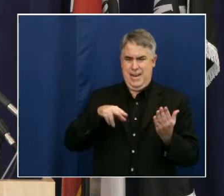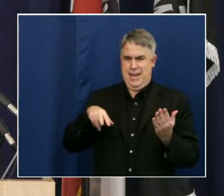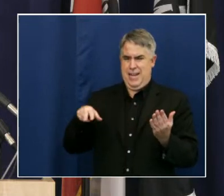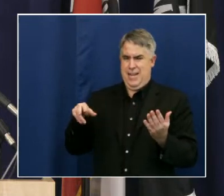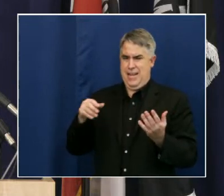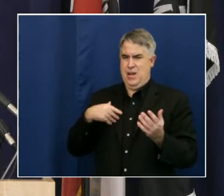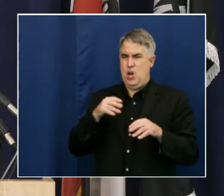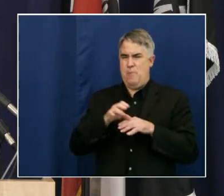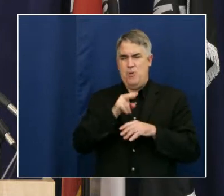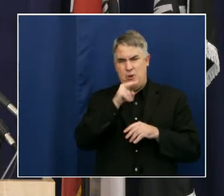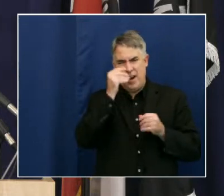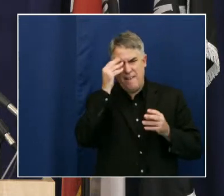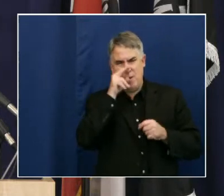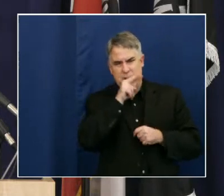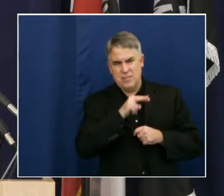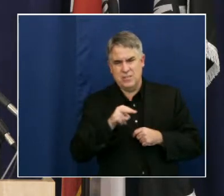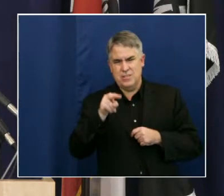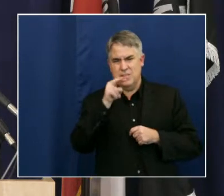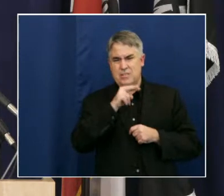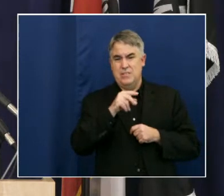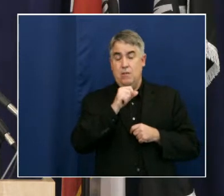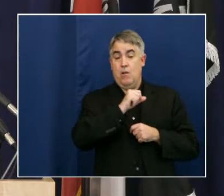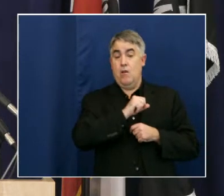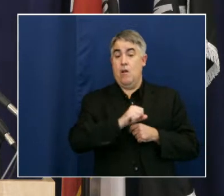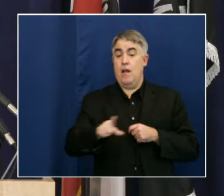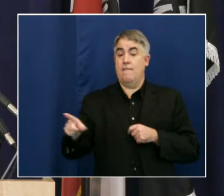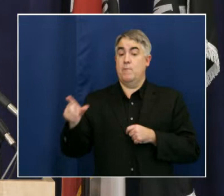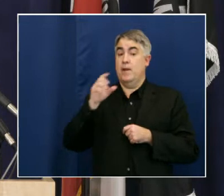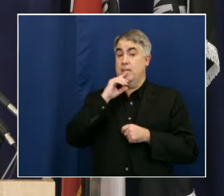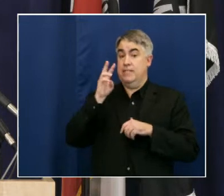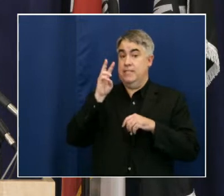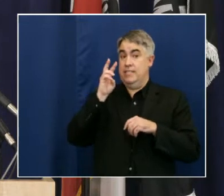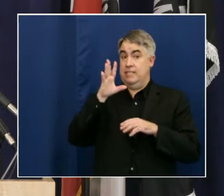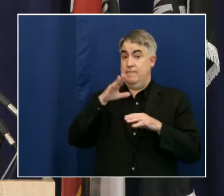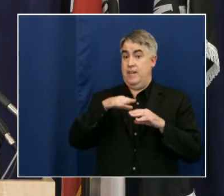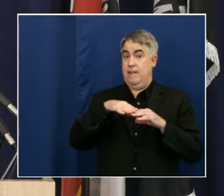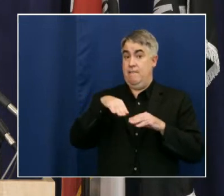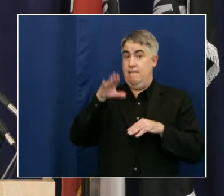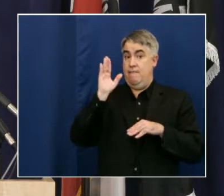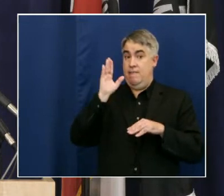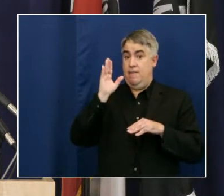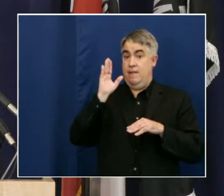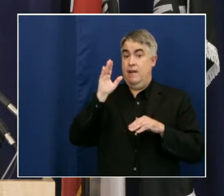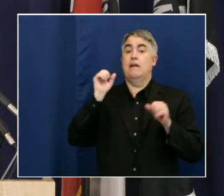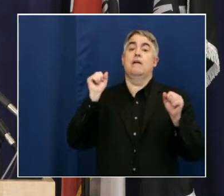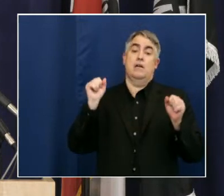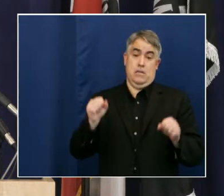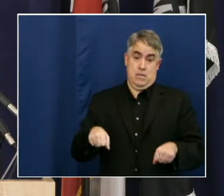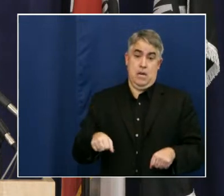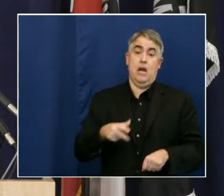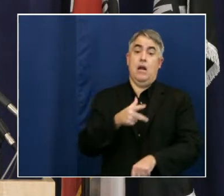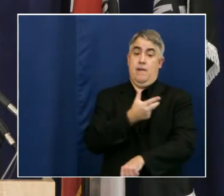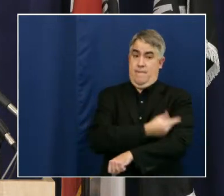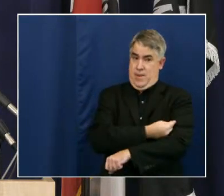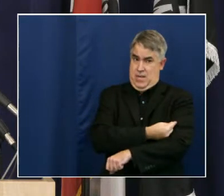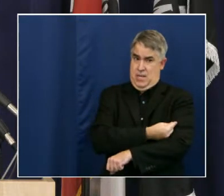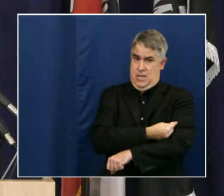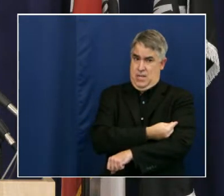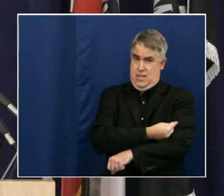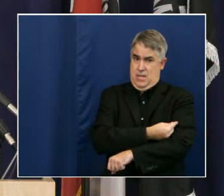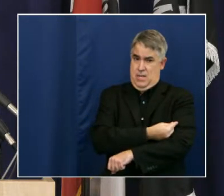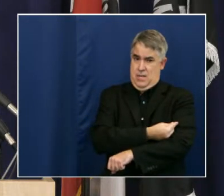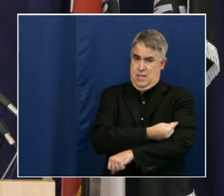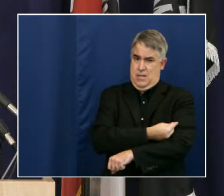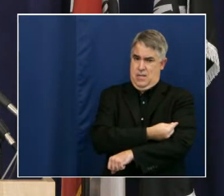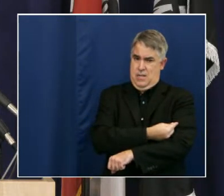says pretty much everybody over 65 and older is now eligible. I think what Dr. Wooten said